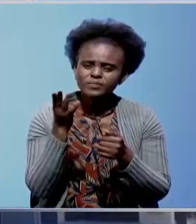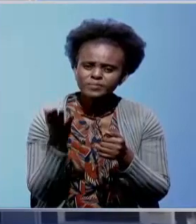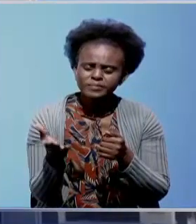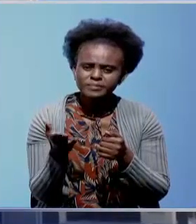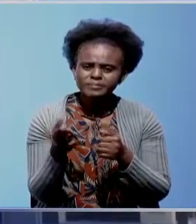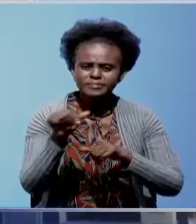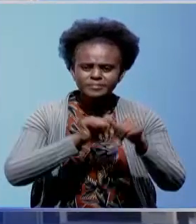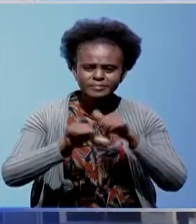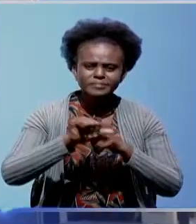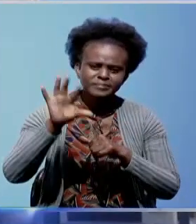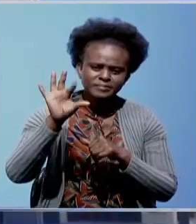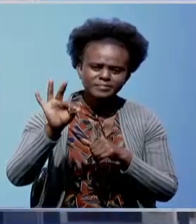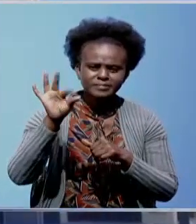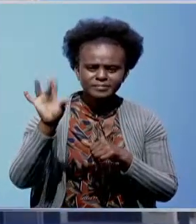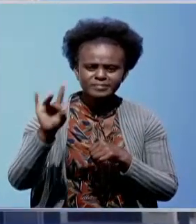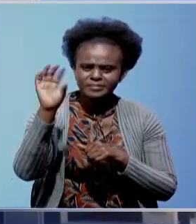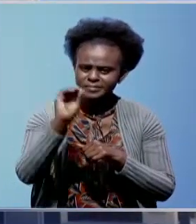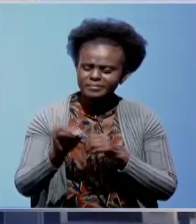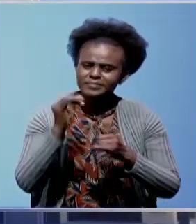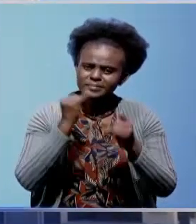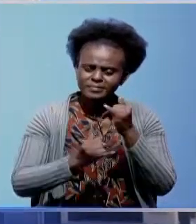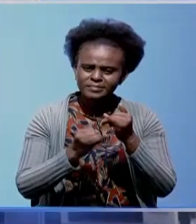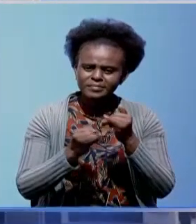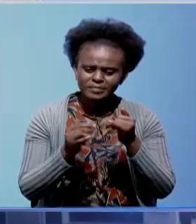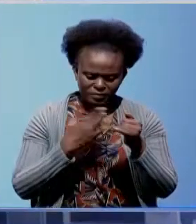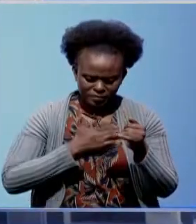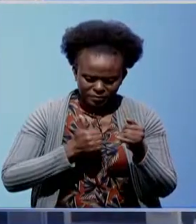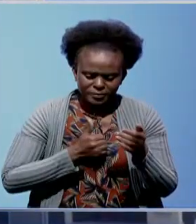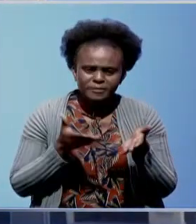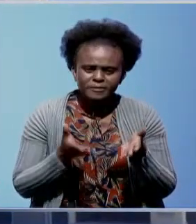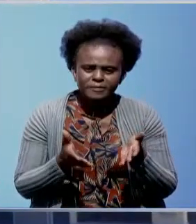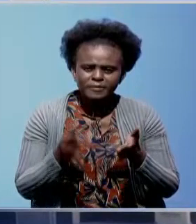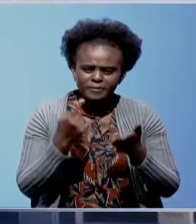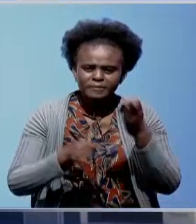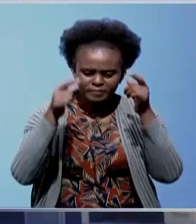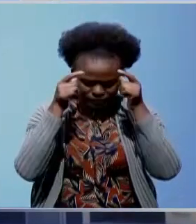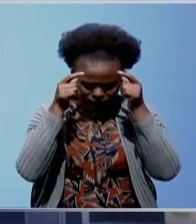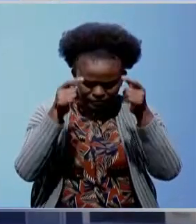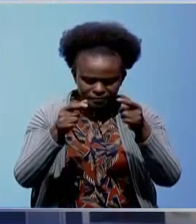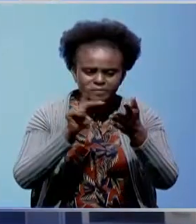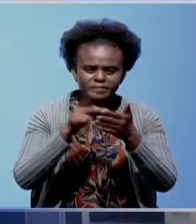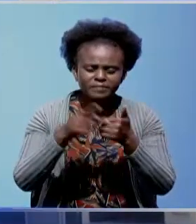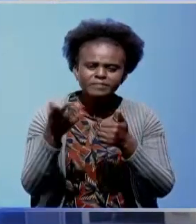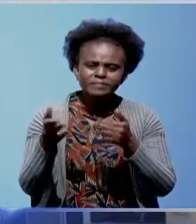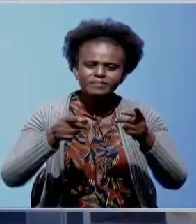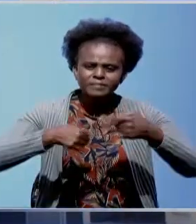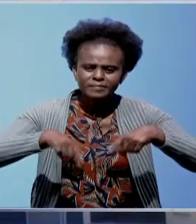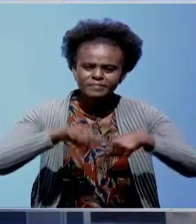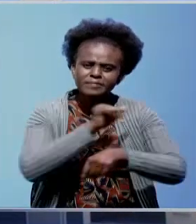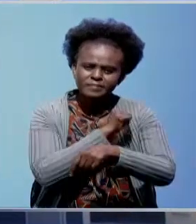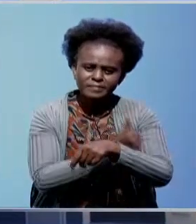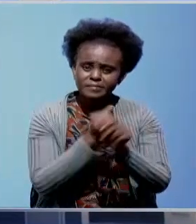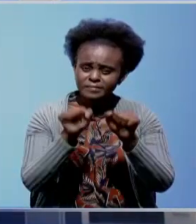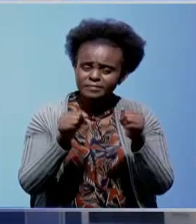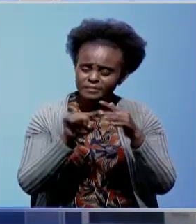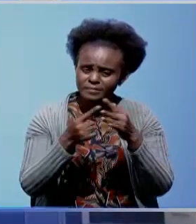about 98% done. So what we have come here for is just to hand over this scheme to the local authority so that they can